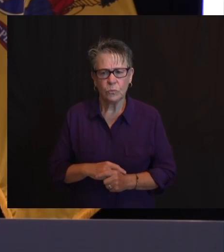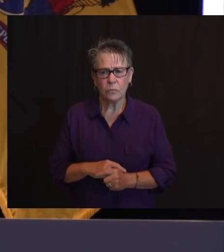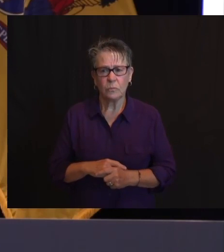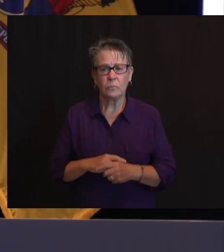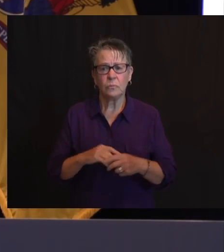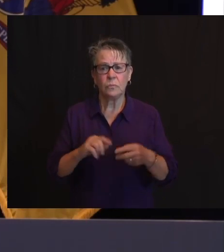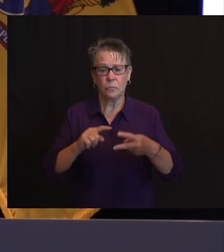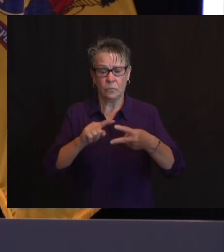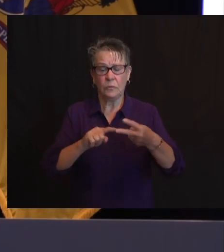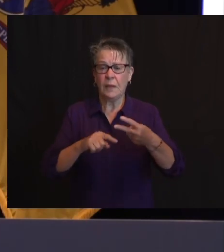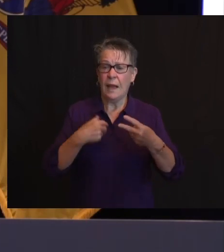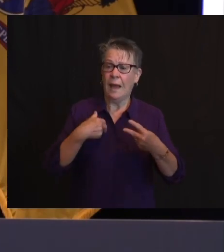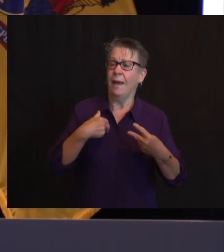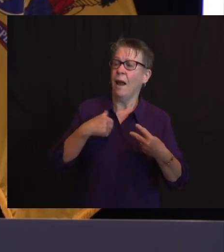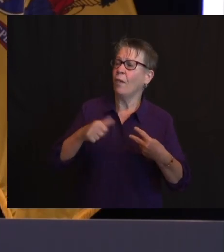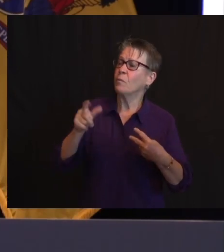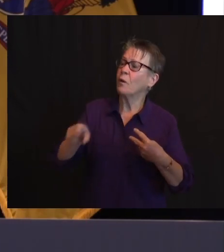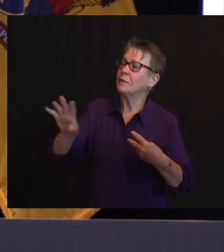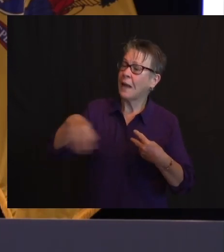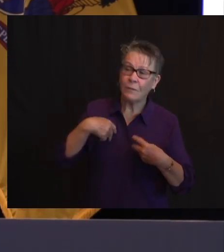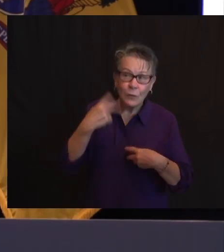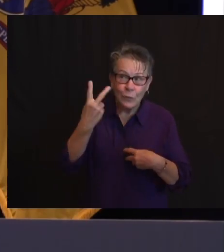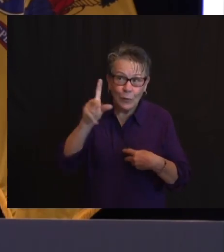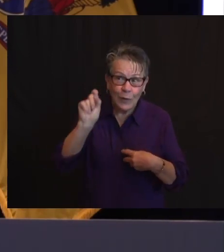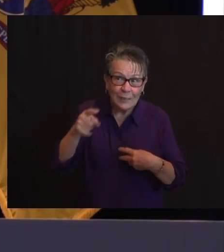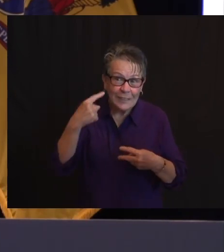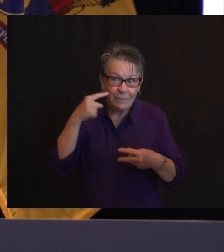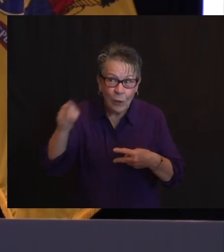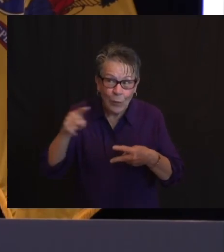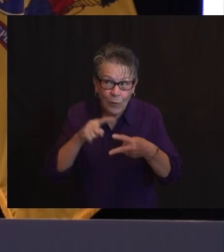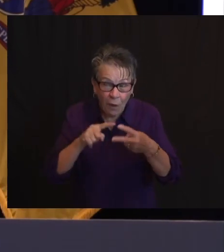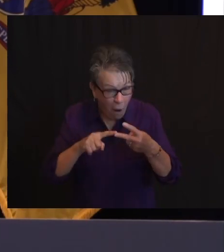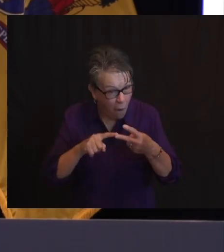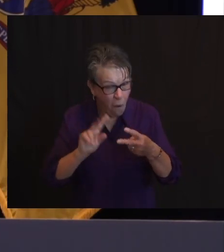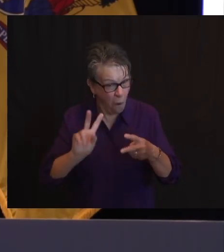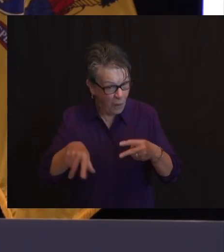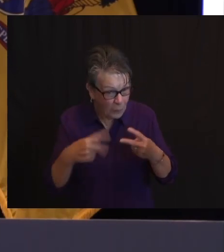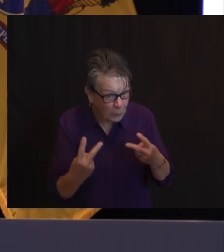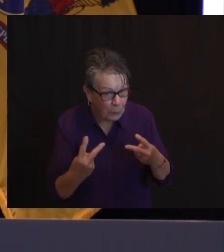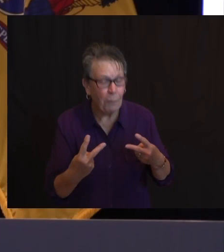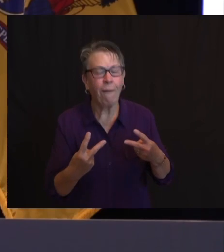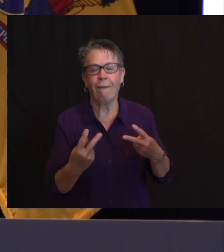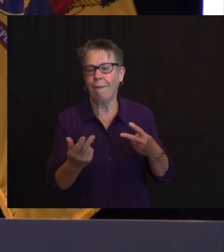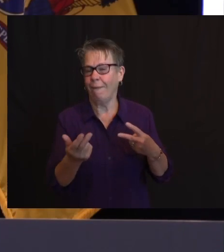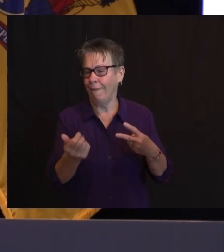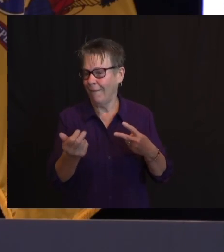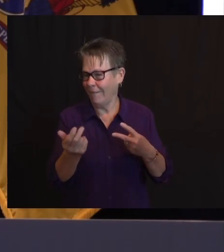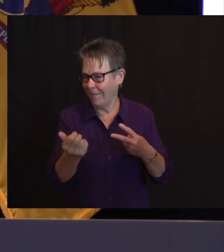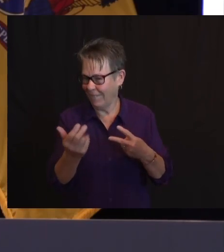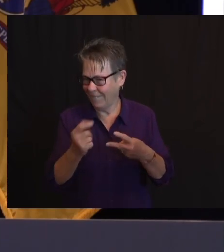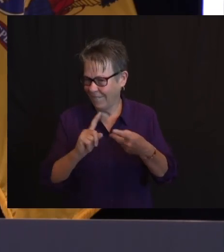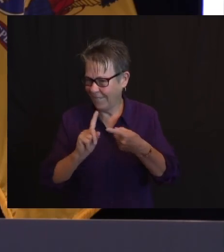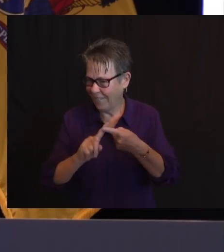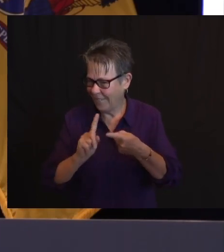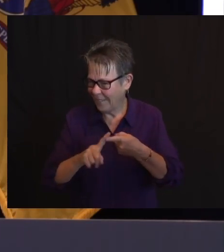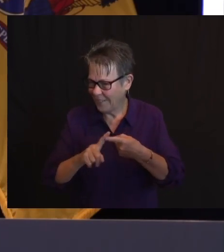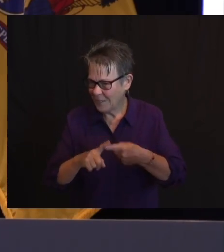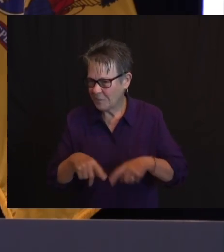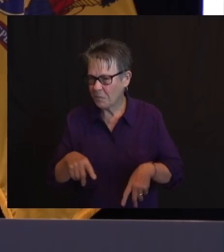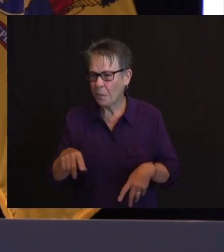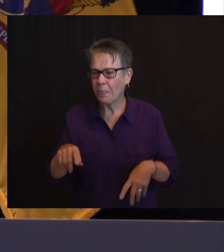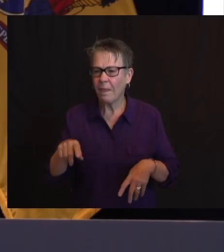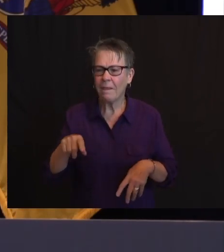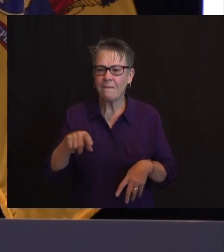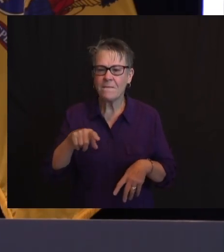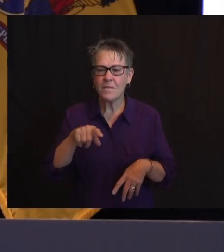talked earlier about the death of Justice Ginsburg, and I was wondering, this has become an issue on the national